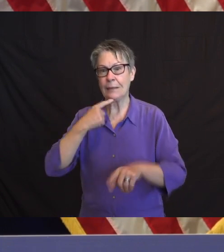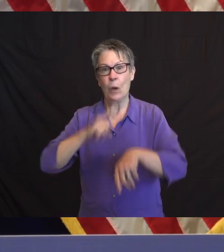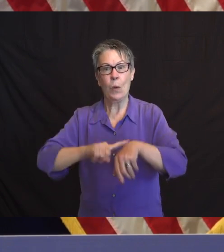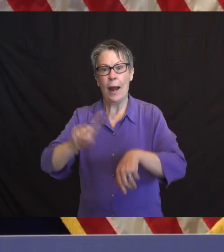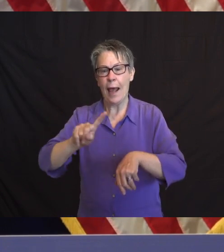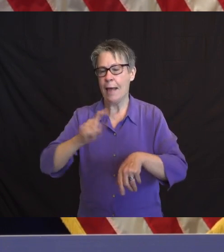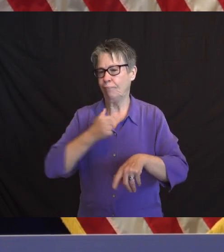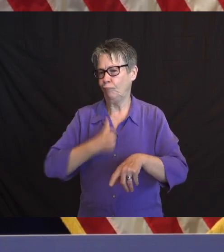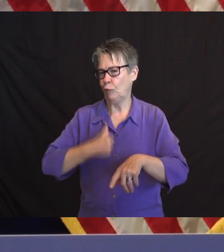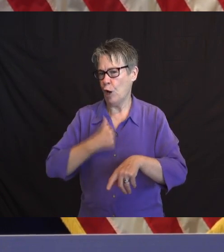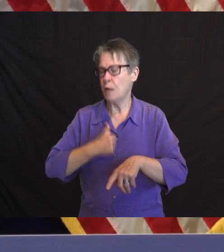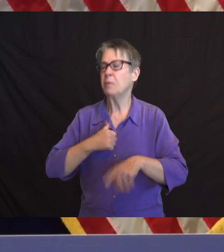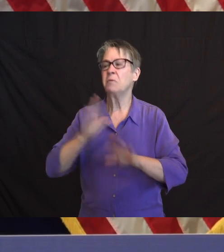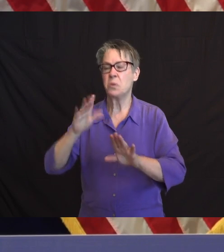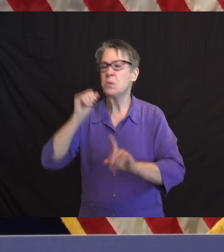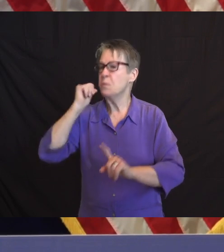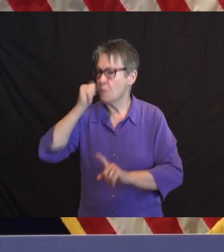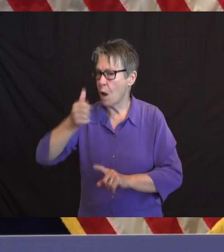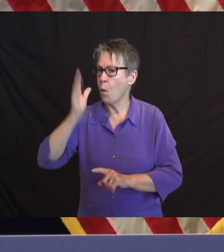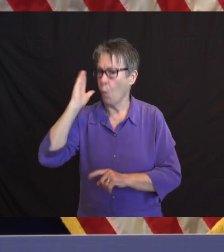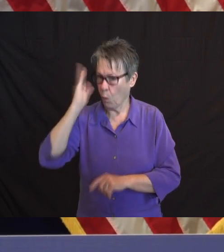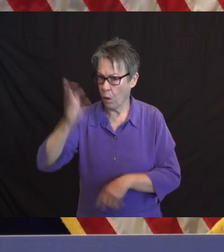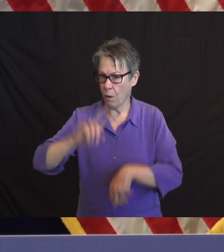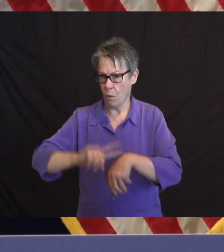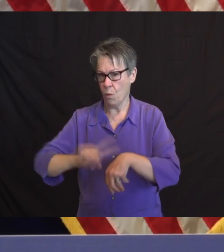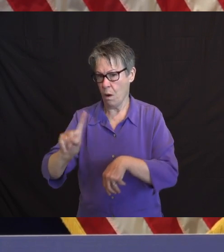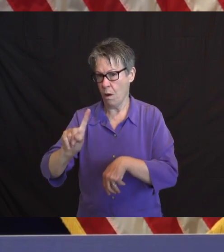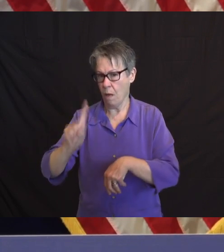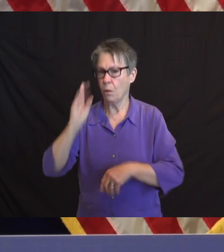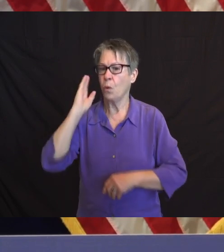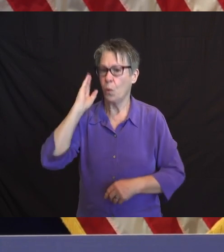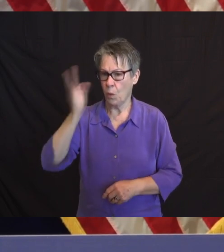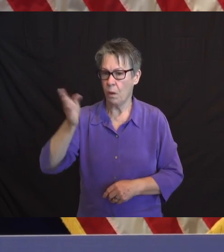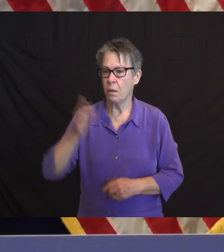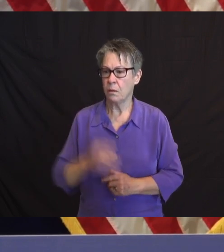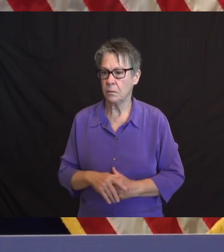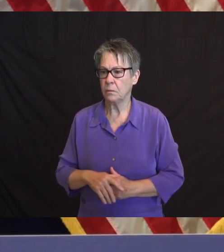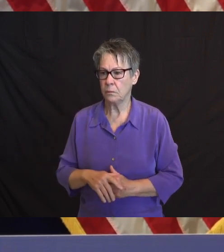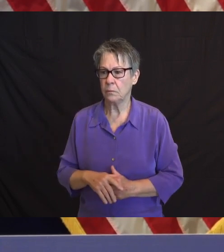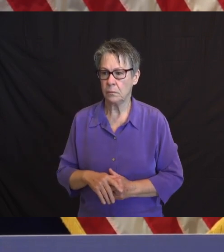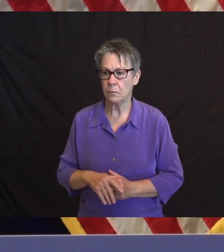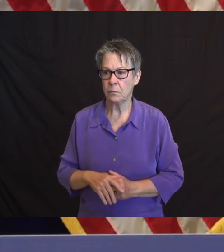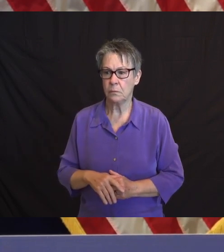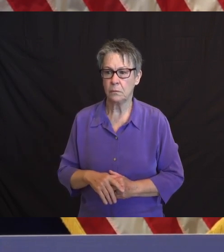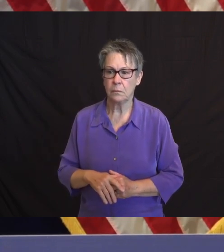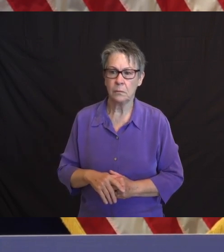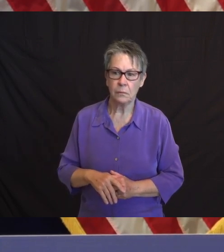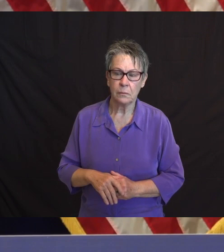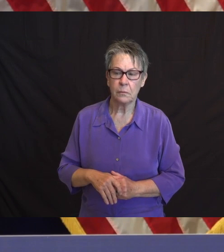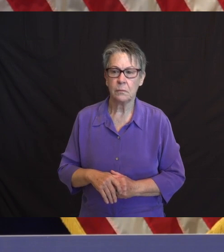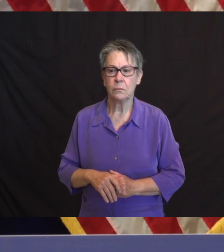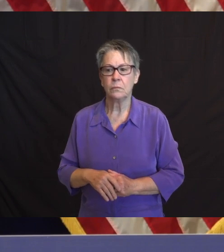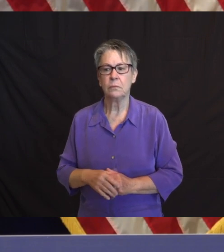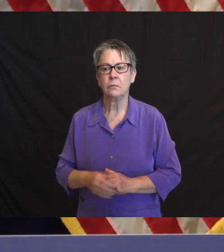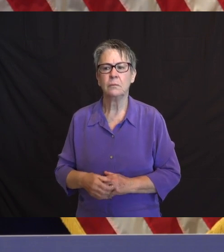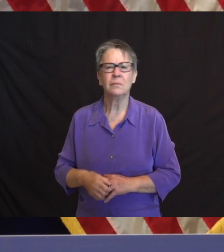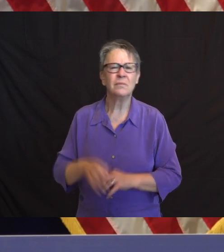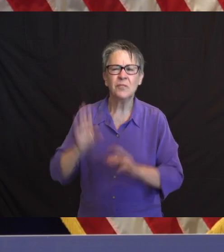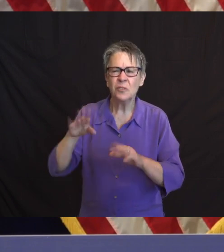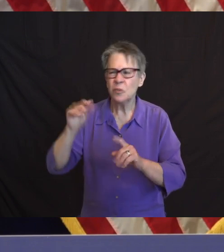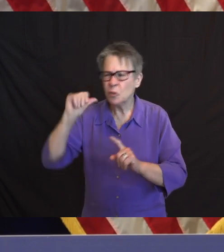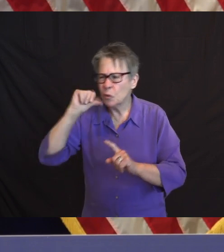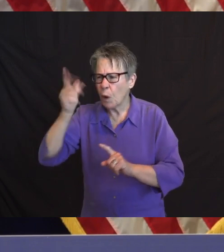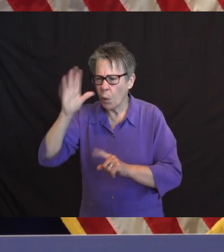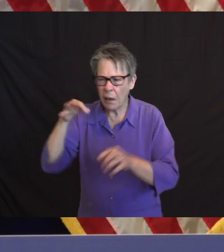1 o'clock. And let's just remember what we've got coming up. We're going to give the guidance on pools tomorrow. Judy did on camps, as you just